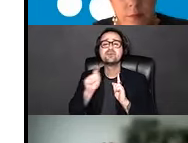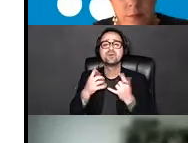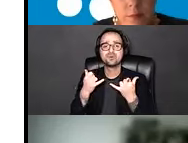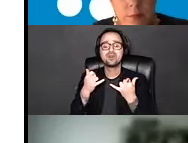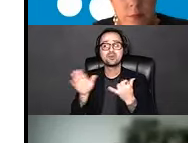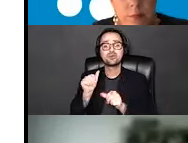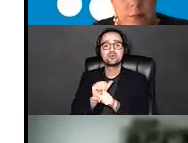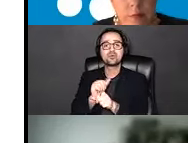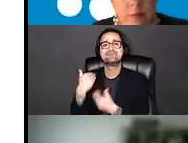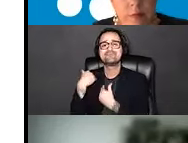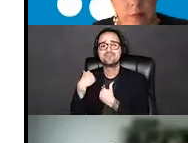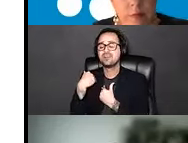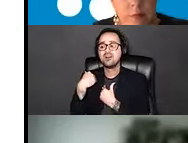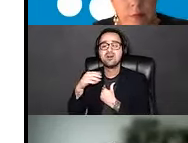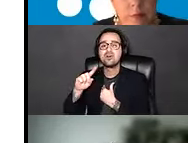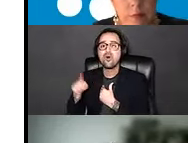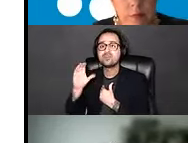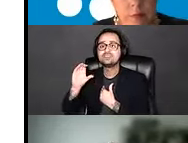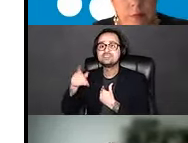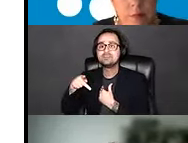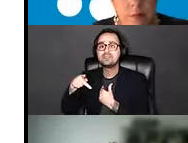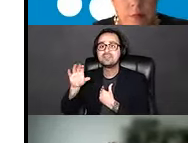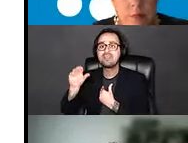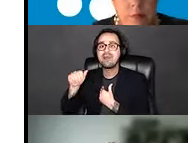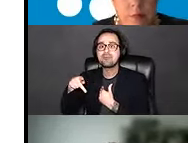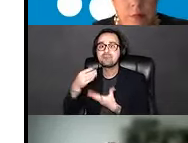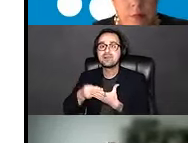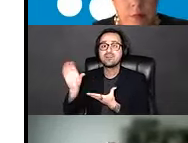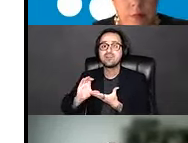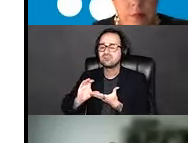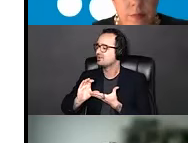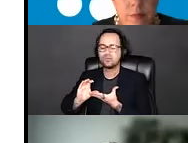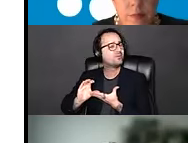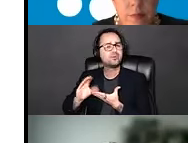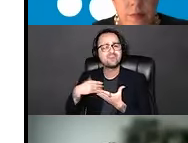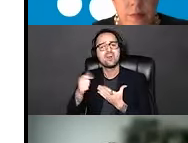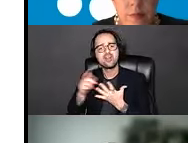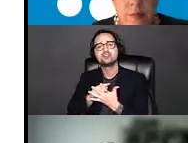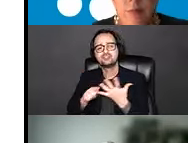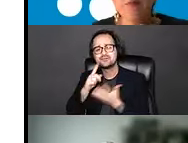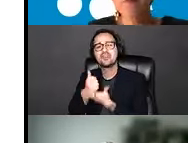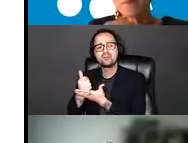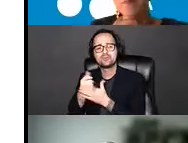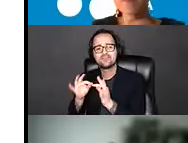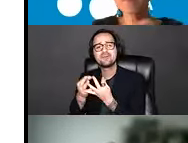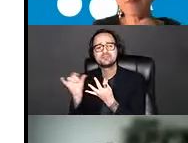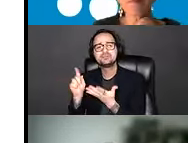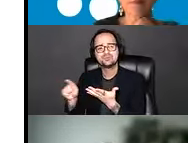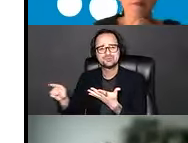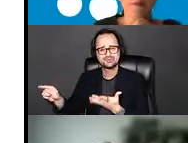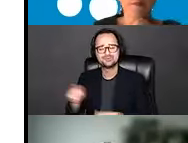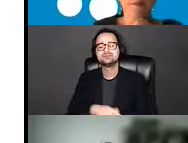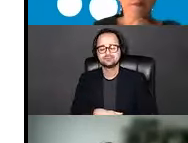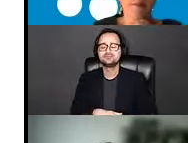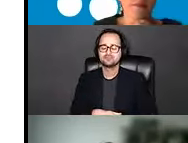It's not just that CBCAP money that could come your way to help the families that you are in place to